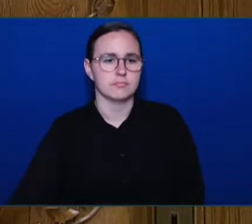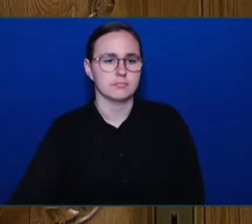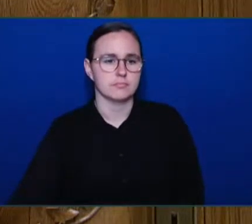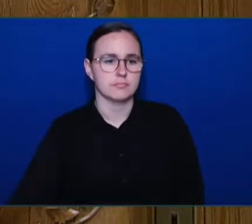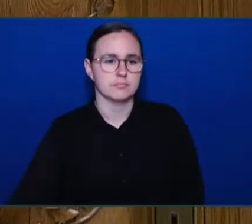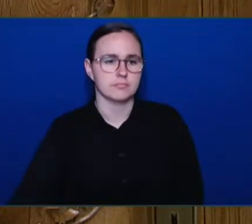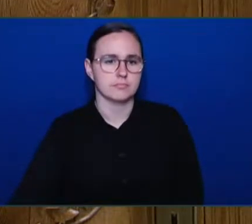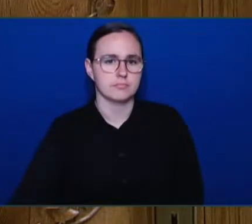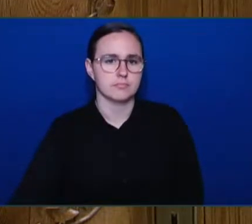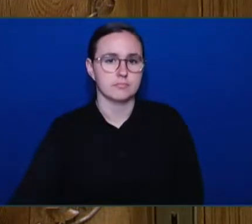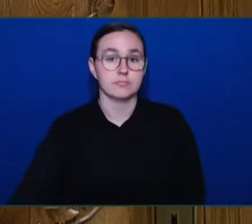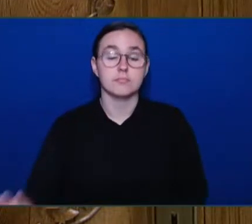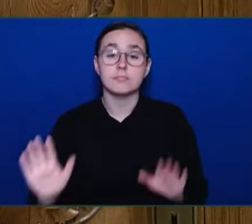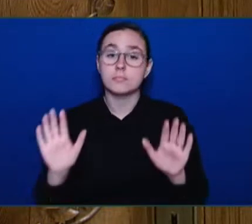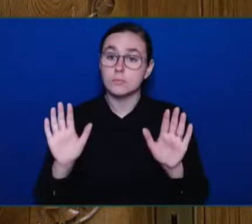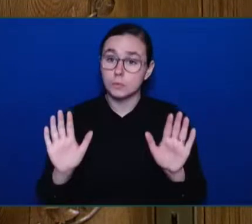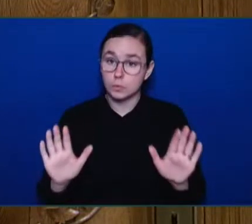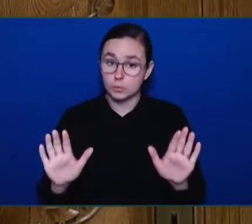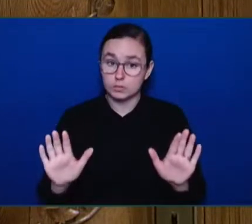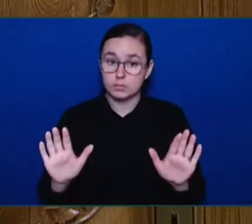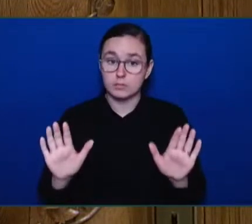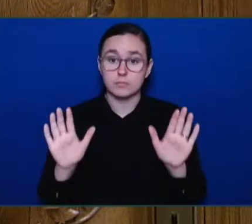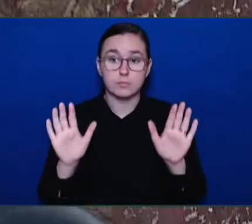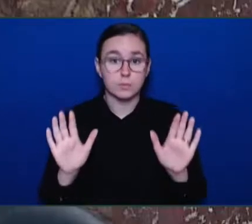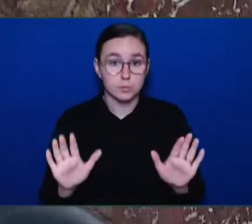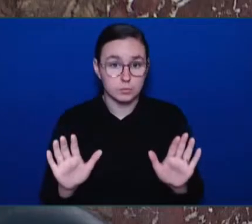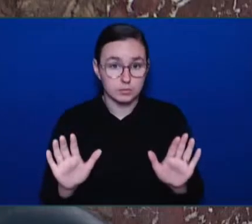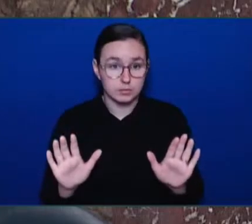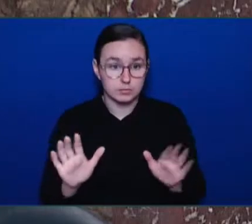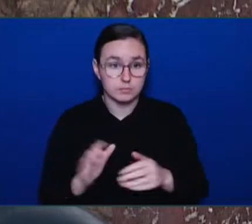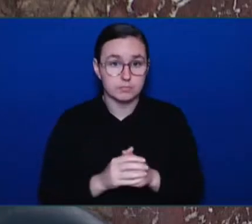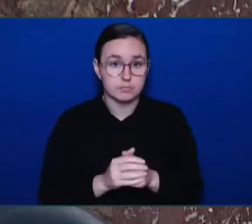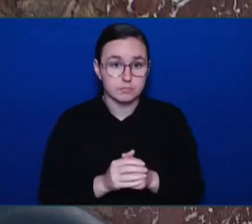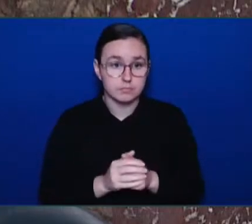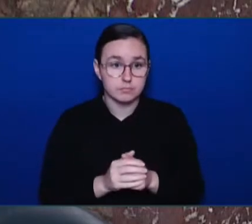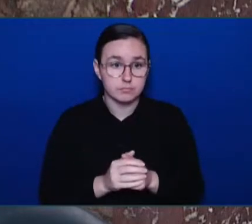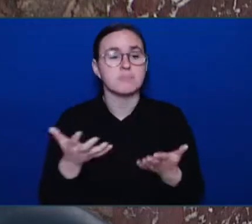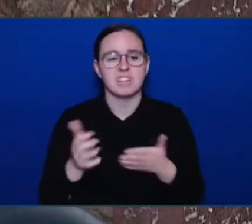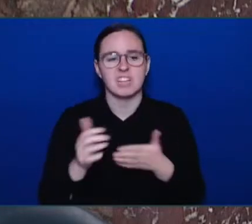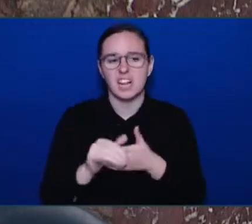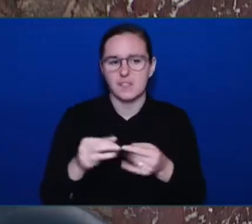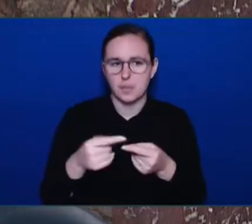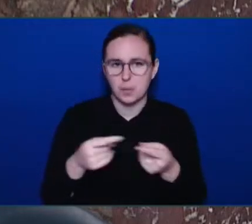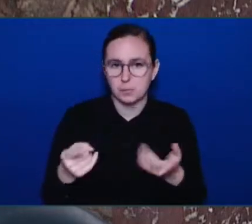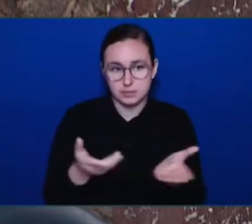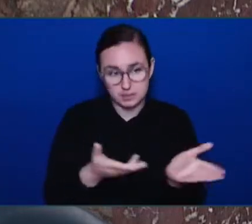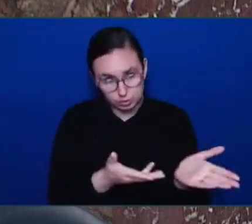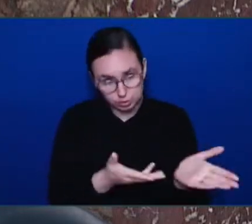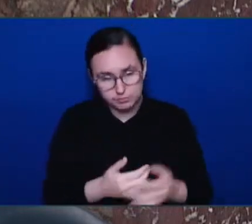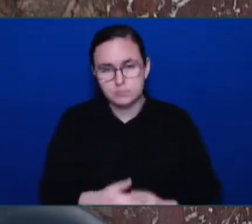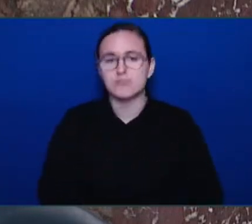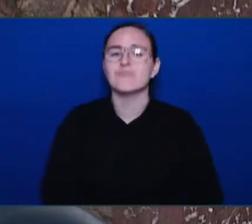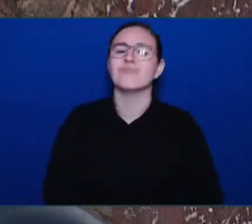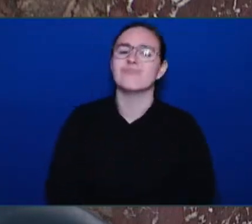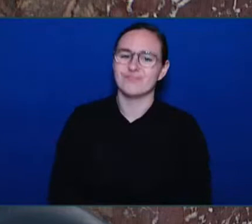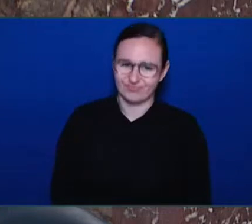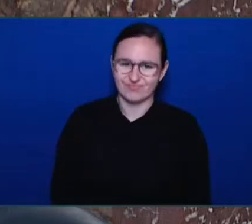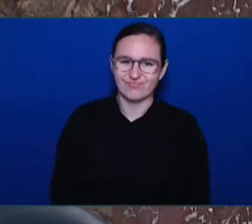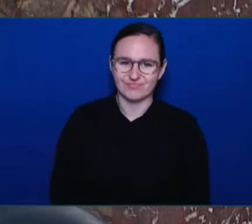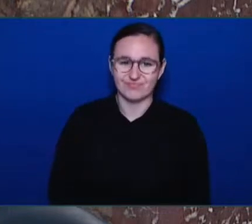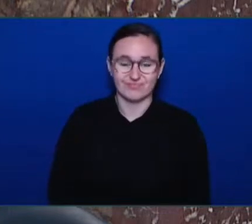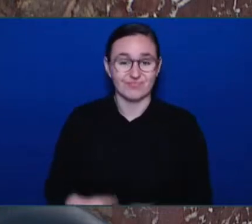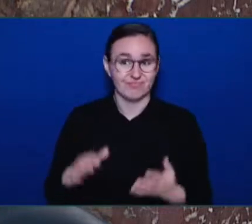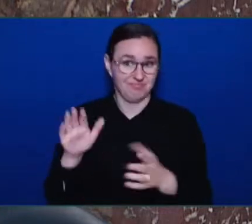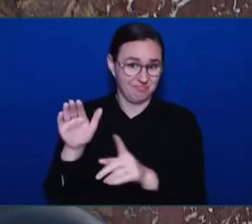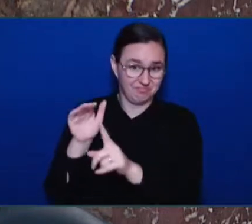Leader of the Official Opposition, supplemental. Well, Mr. Speaker, we have to remind this member that they're in their second term of government. And the public is learning